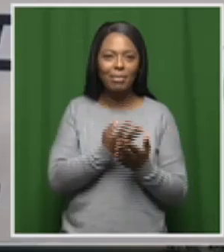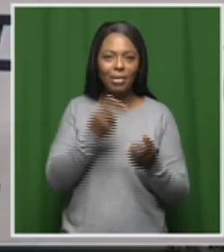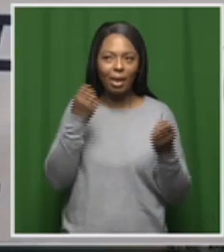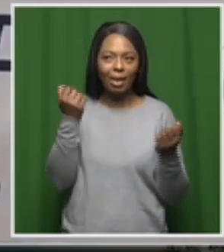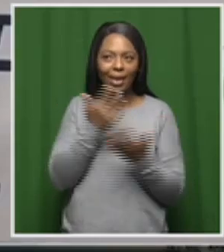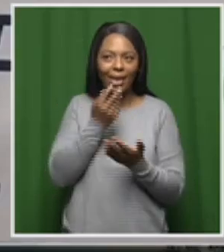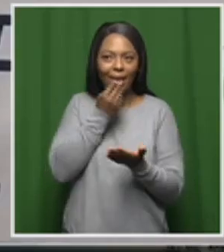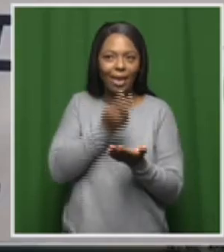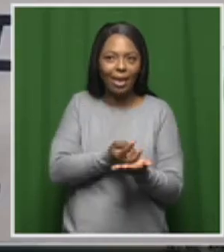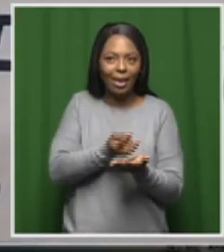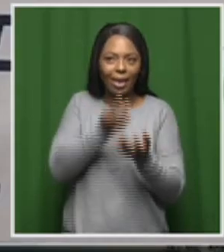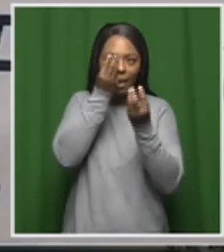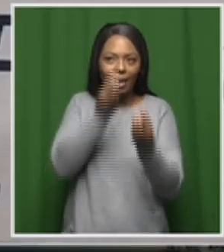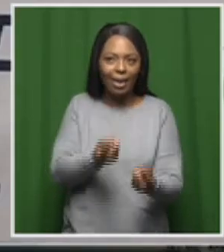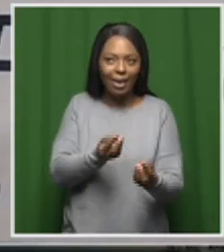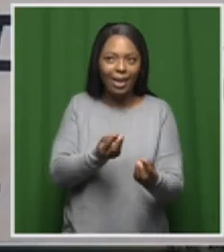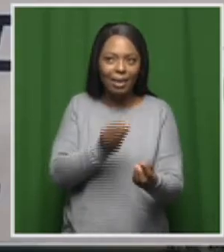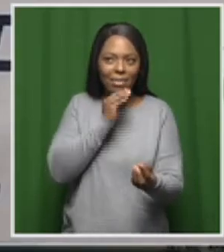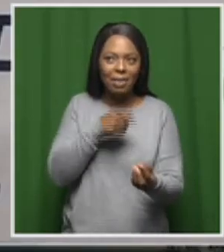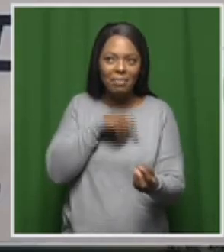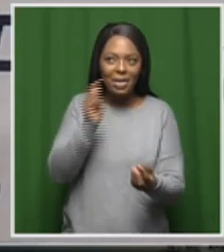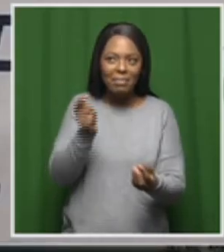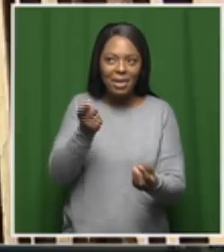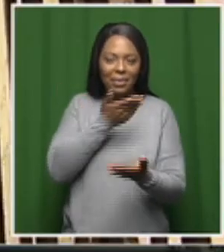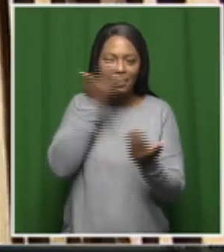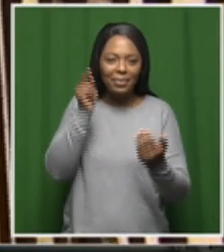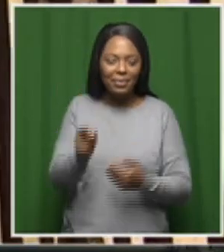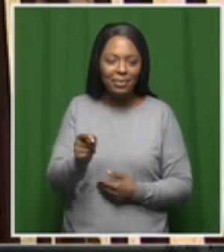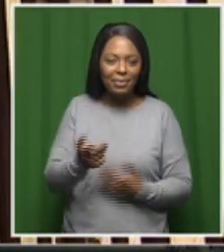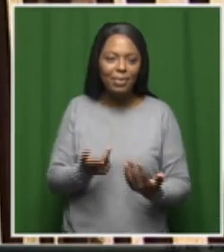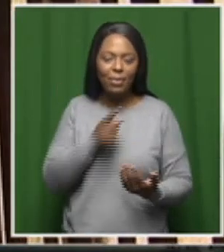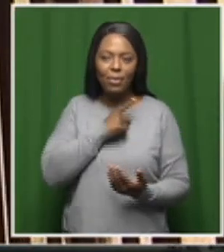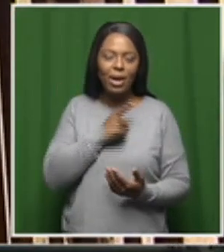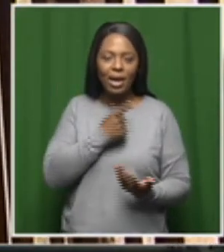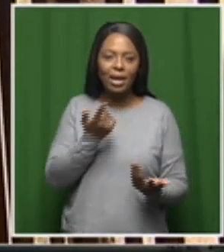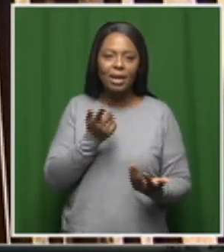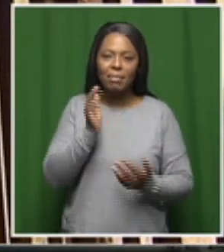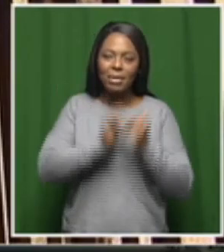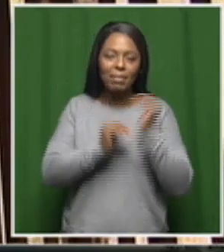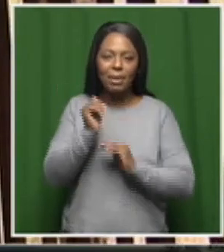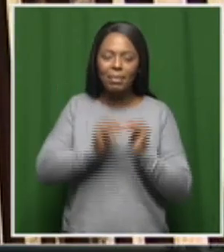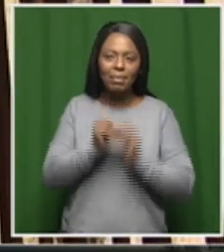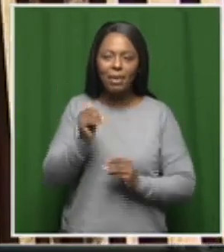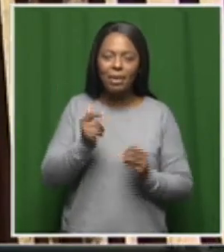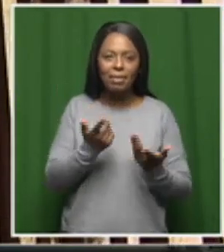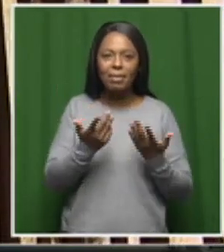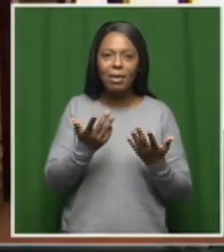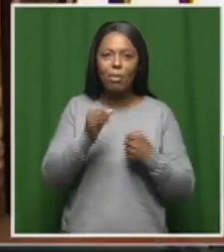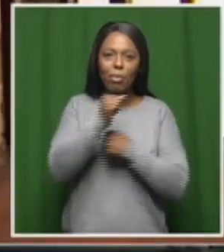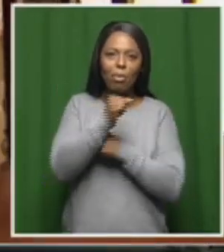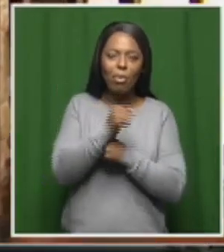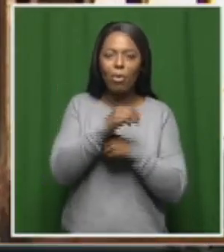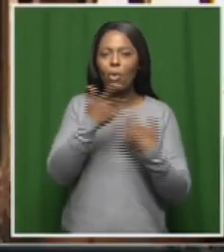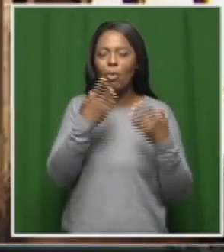obviously they're paying. I mean, this is a big corporate, it's a massive building. Obviously they're paying, but obviously they're not